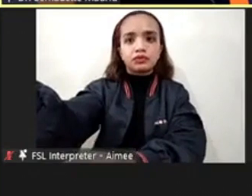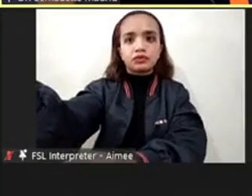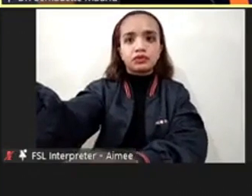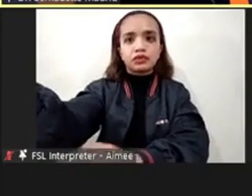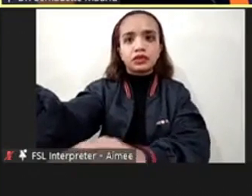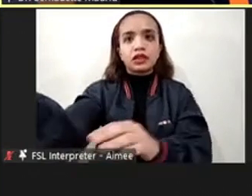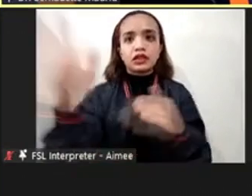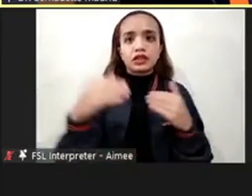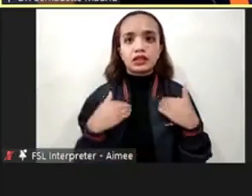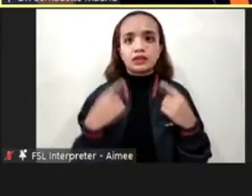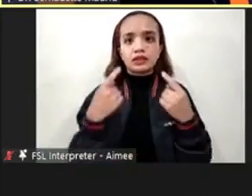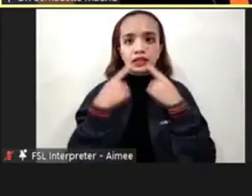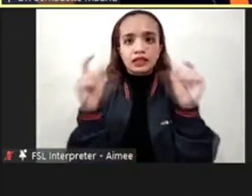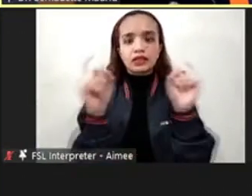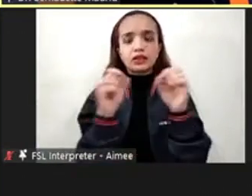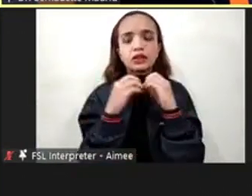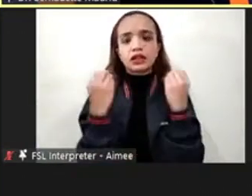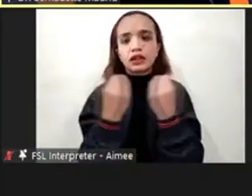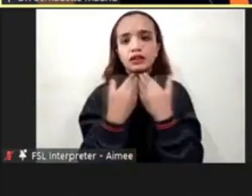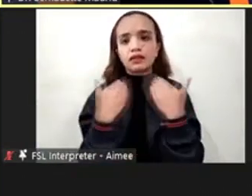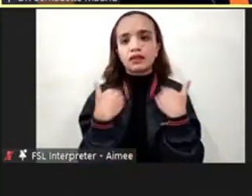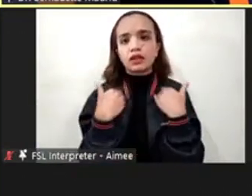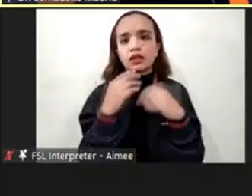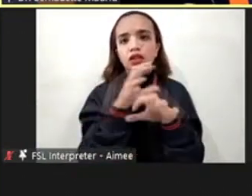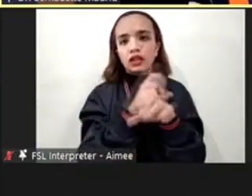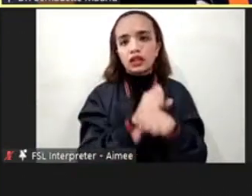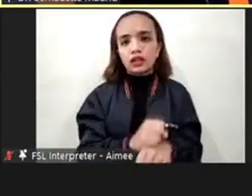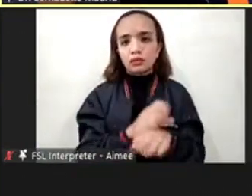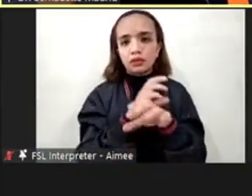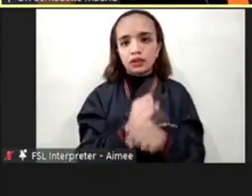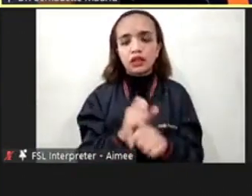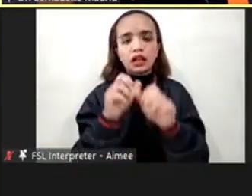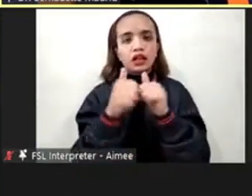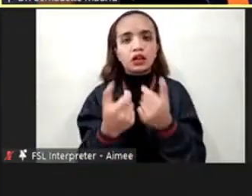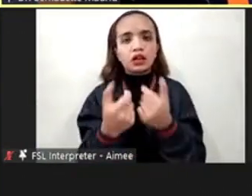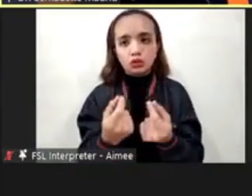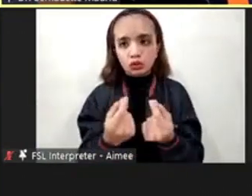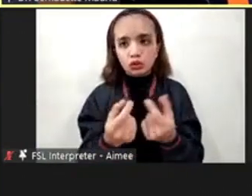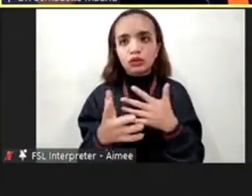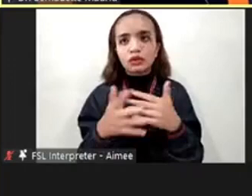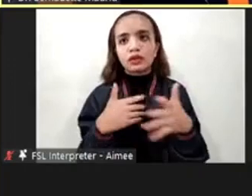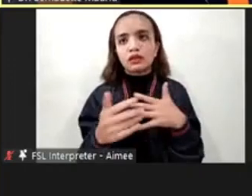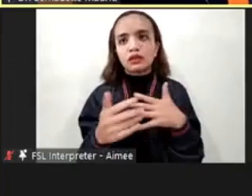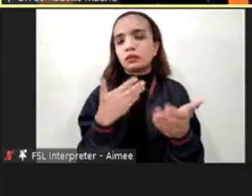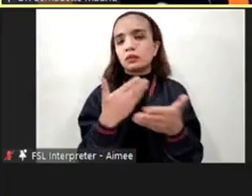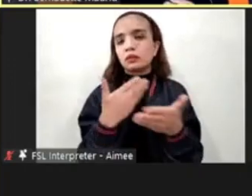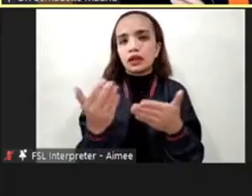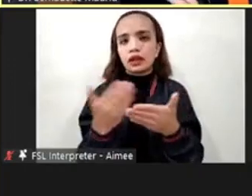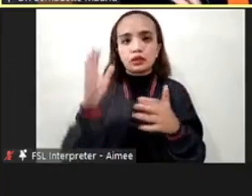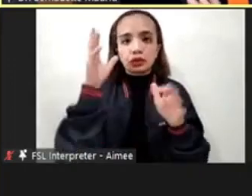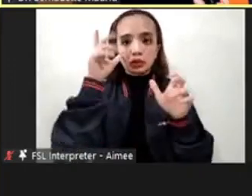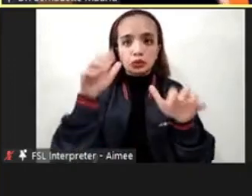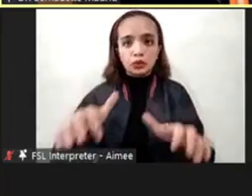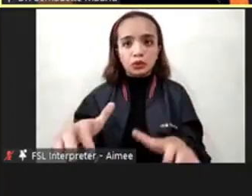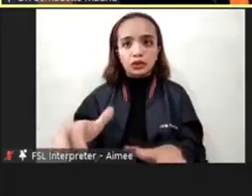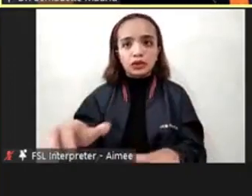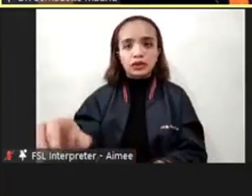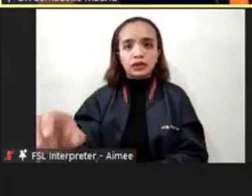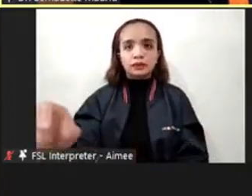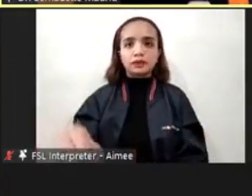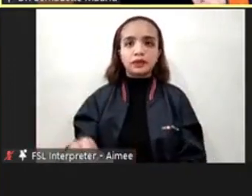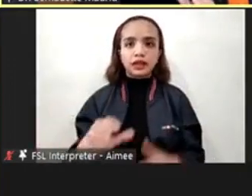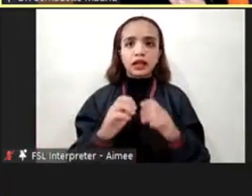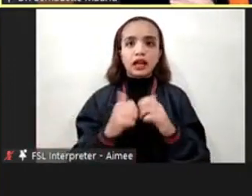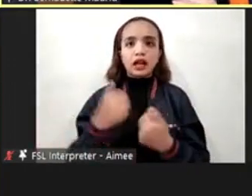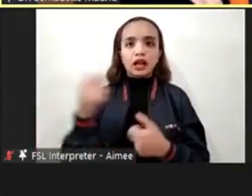well-established routines. Yung how you get things done, even just how to buy a computer, how do you hire